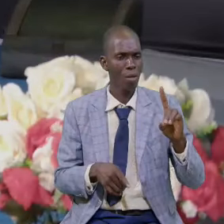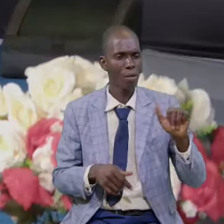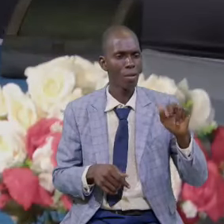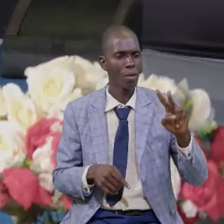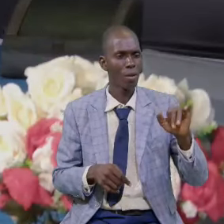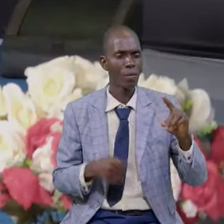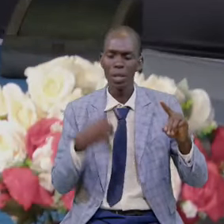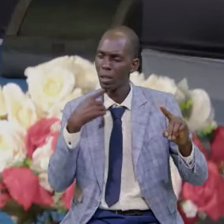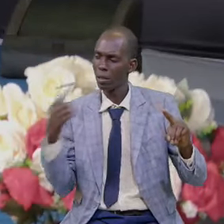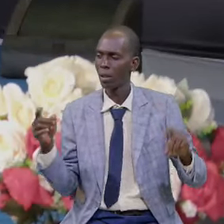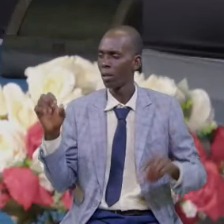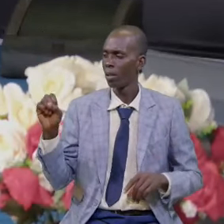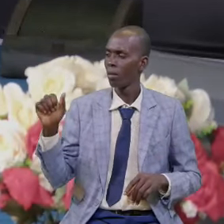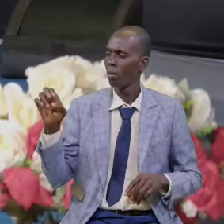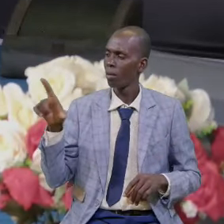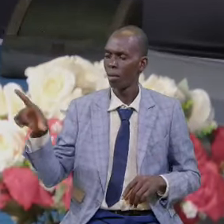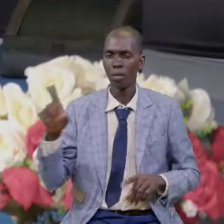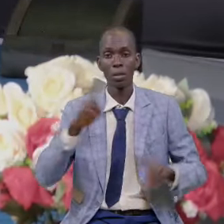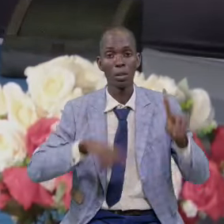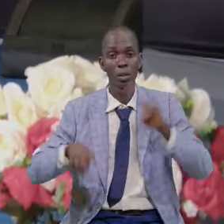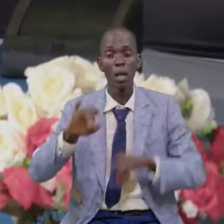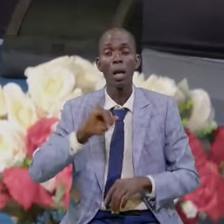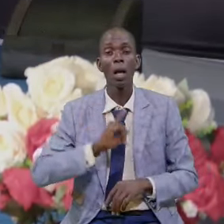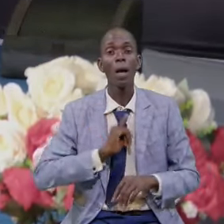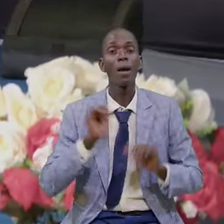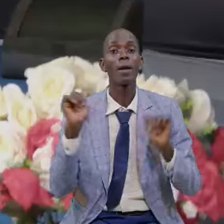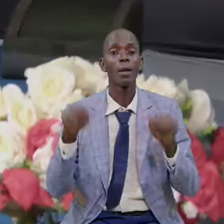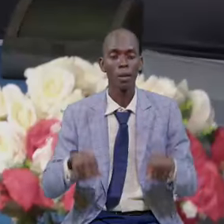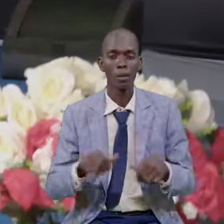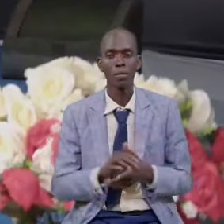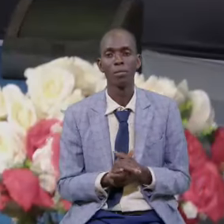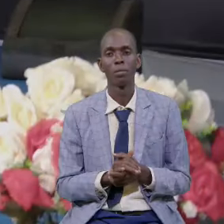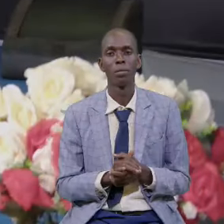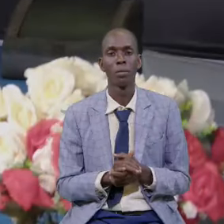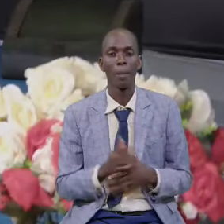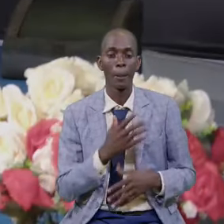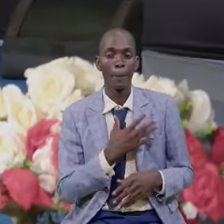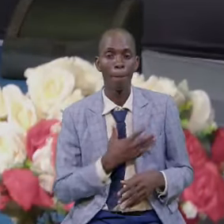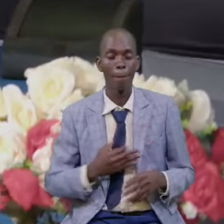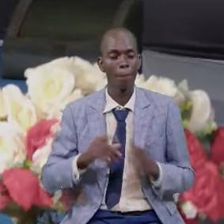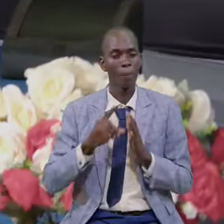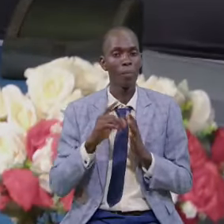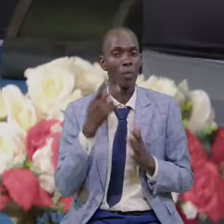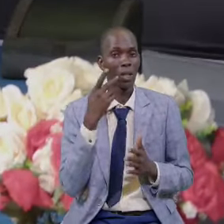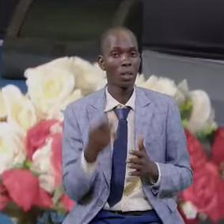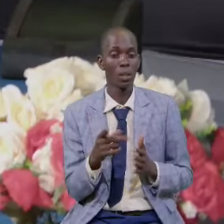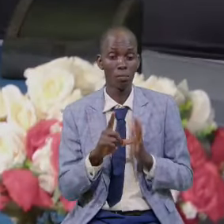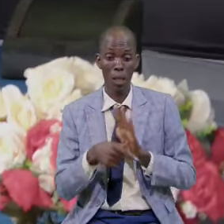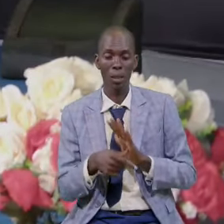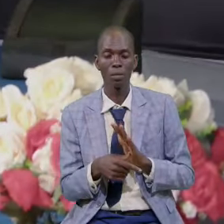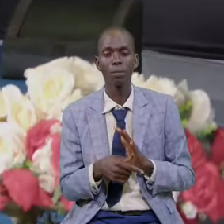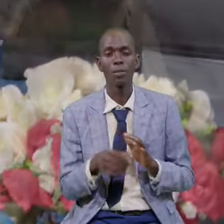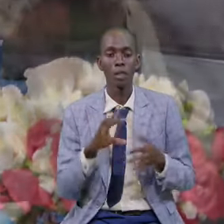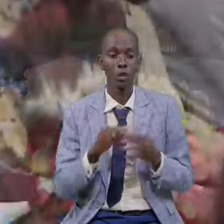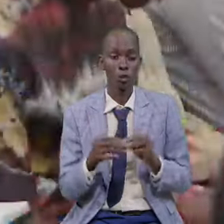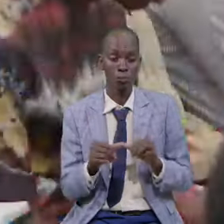can. Say, I can. And then later as they continued, he said, I will.